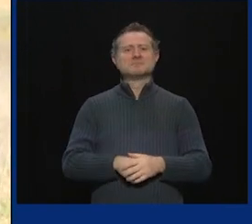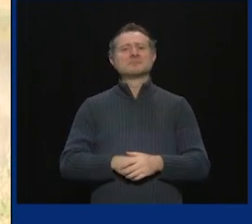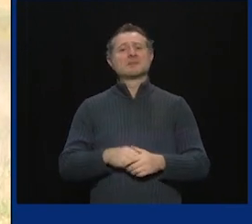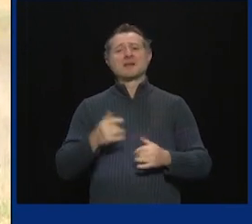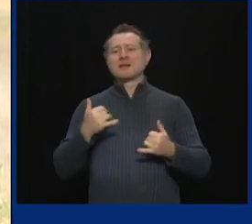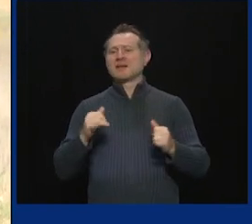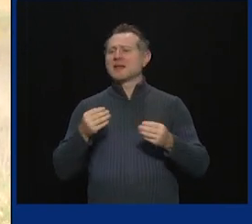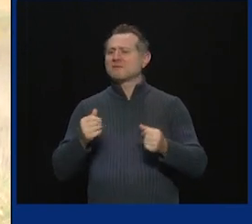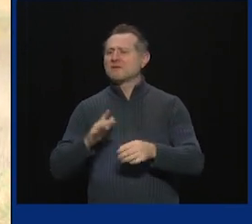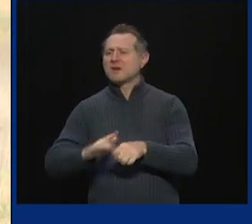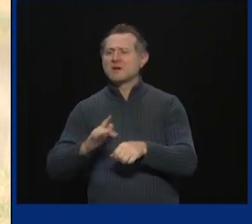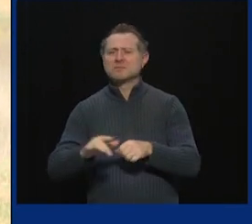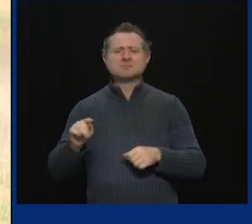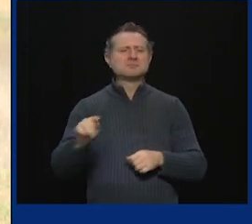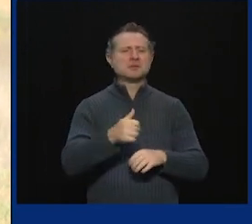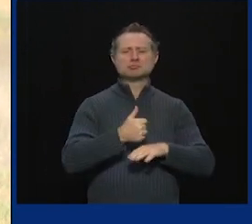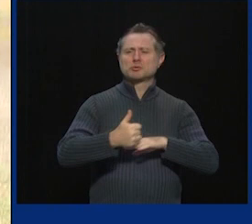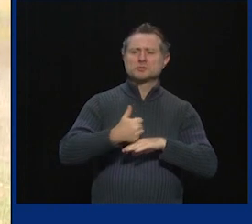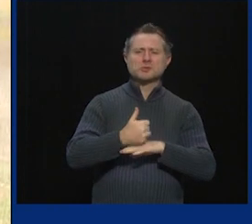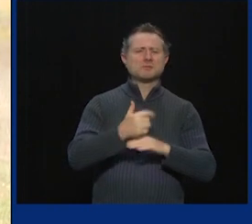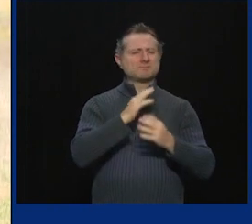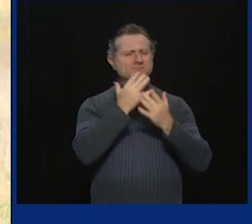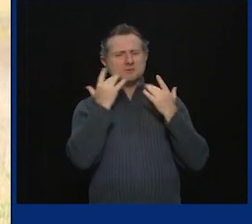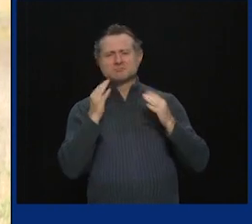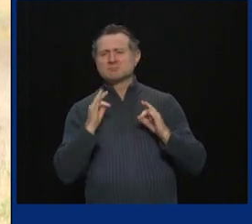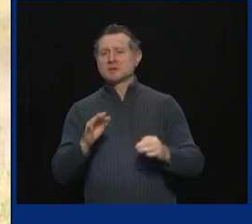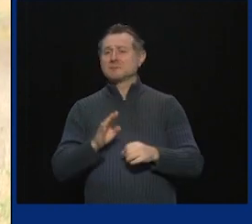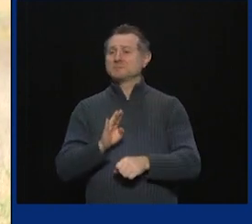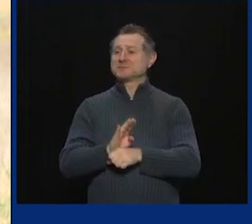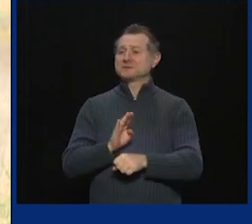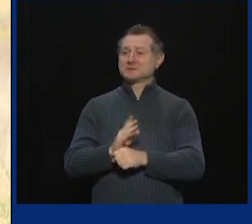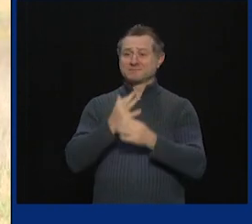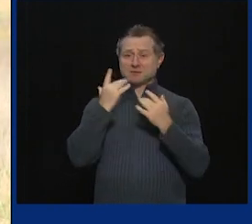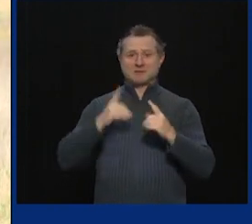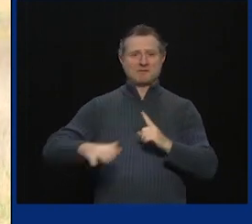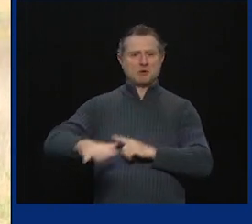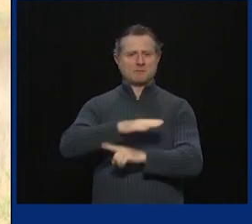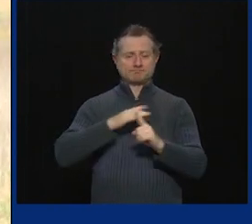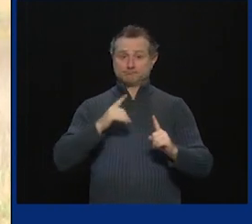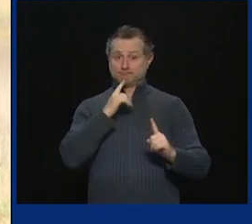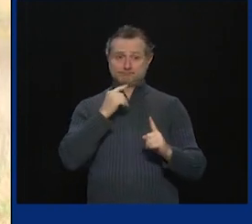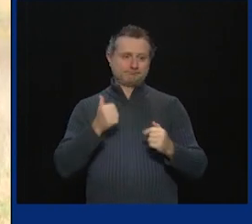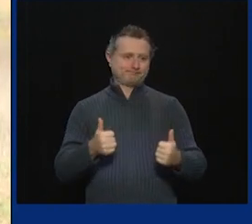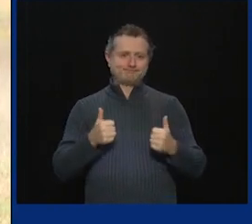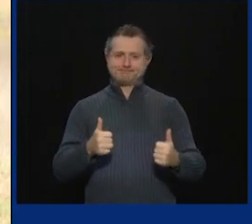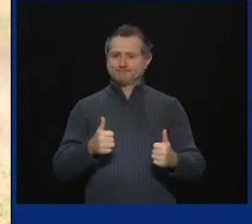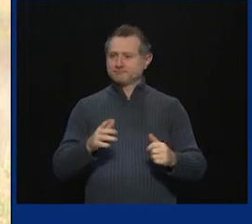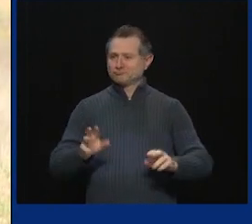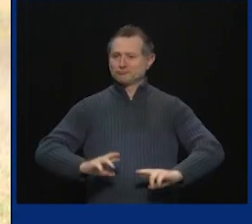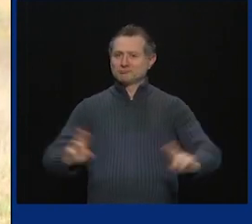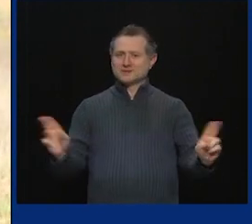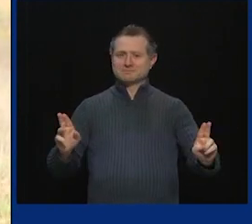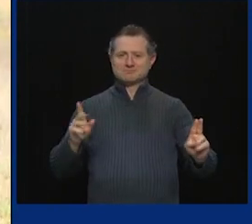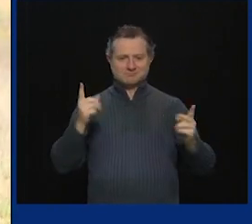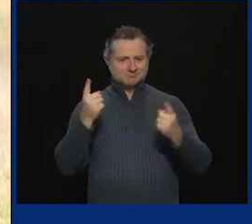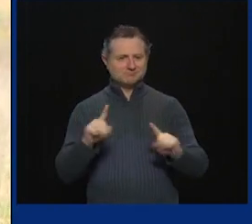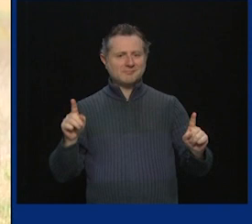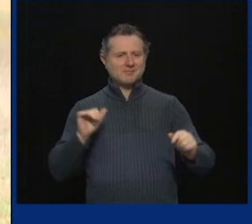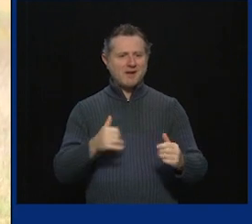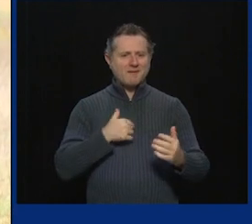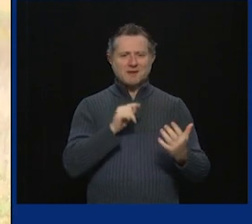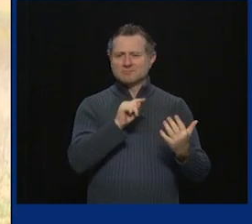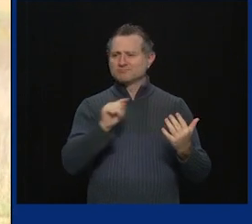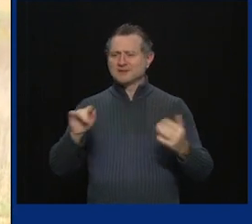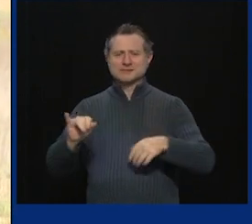and our business-friendly environment create a successful blueprint for companies of all industries, particularly those in the advanced manufacturing and